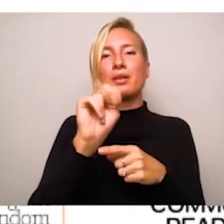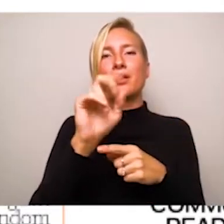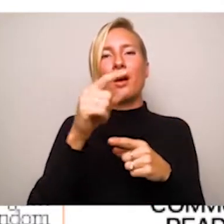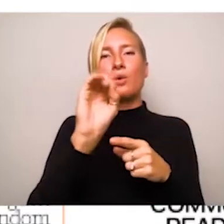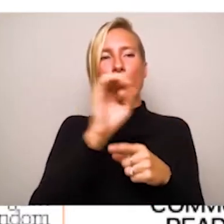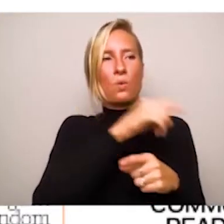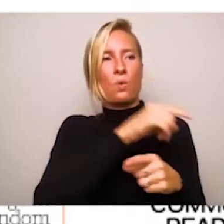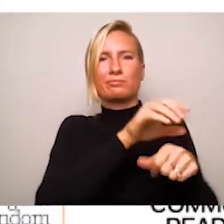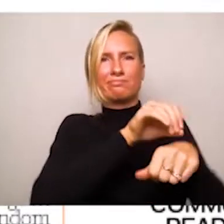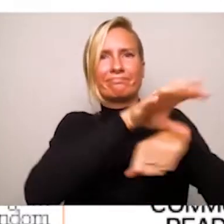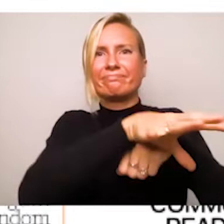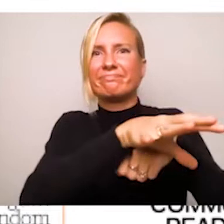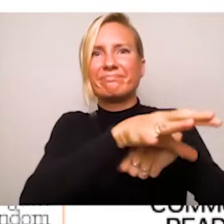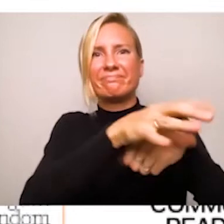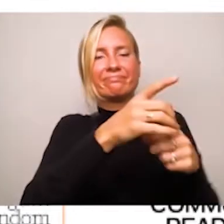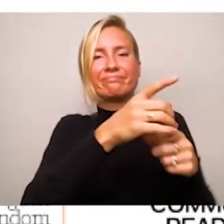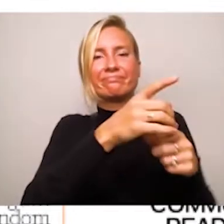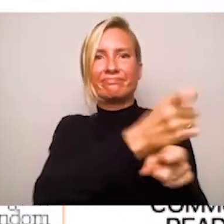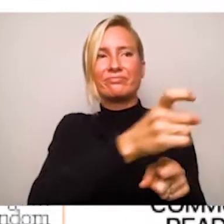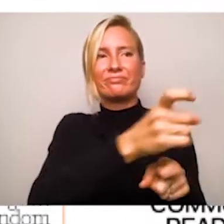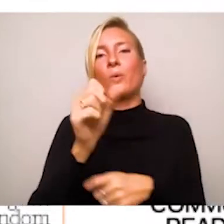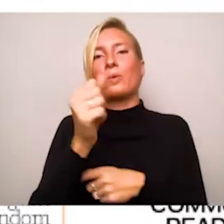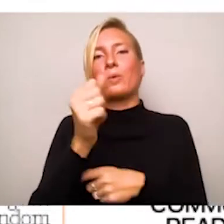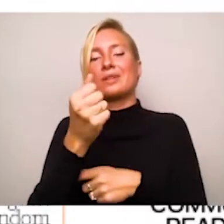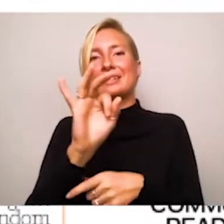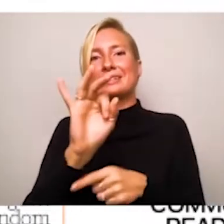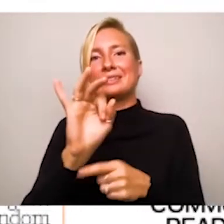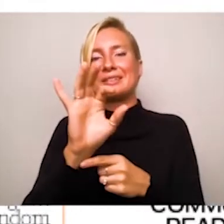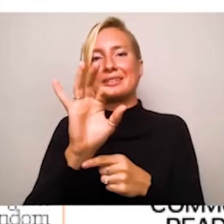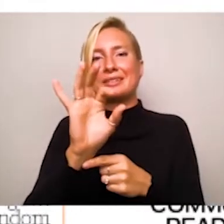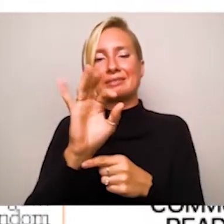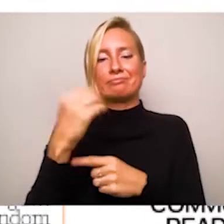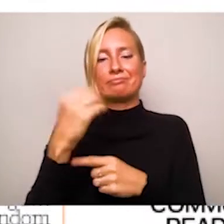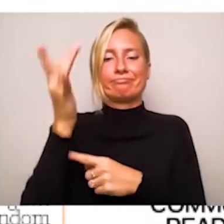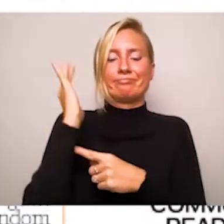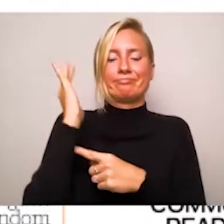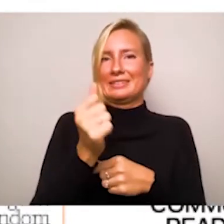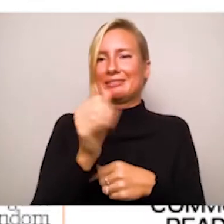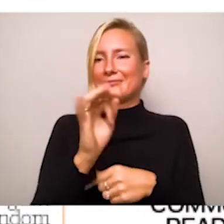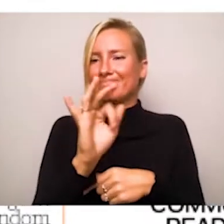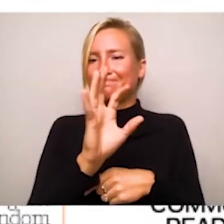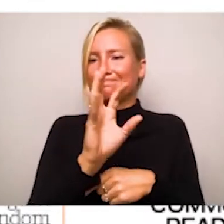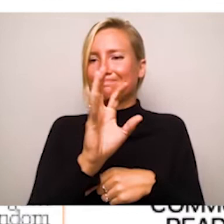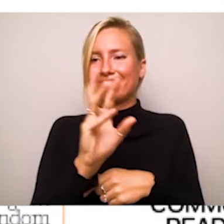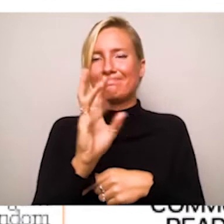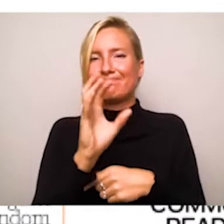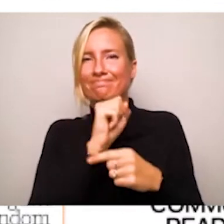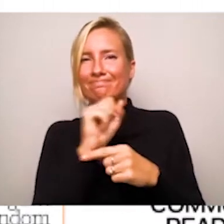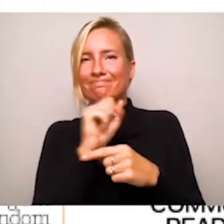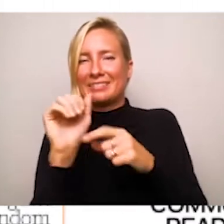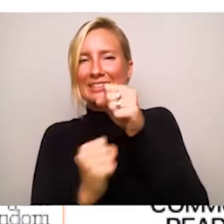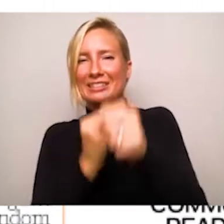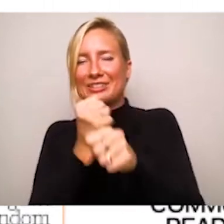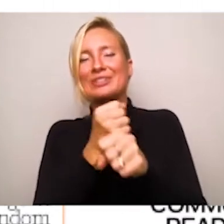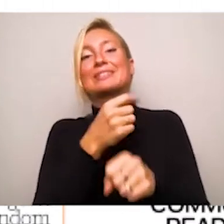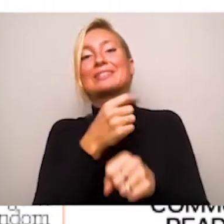camps. Dogon holds a bachelor's degree from the University of Rwanda and a master's in international education from New York